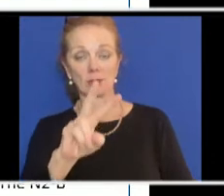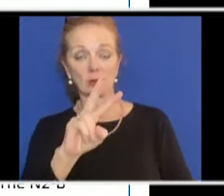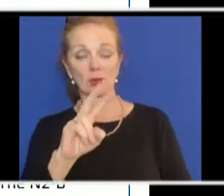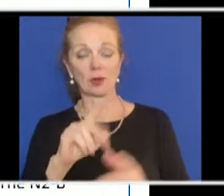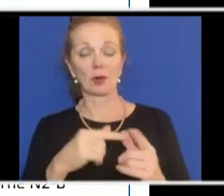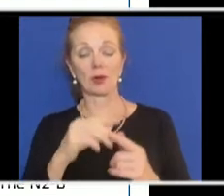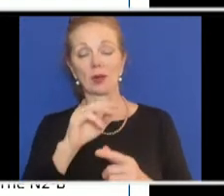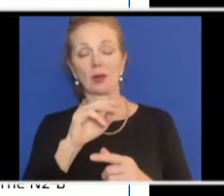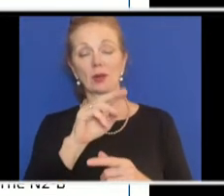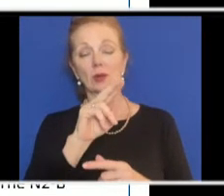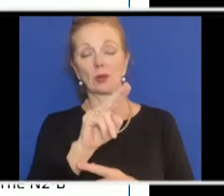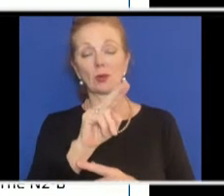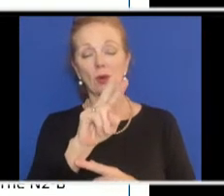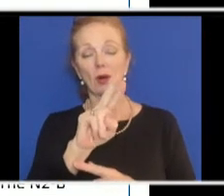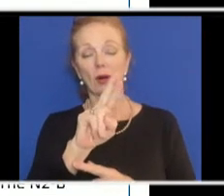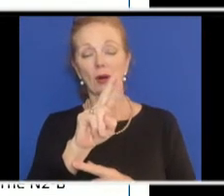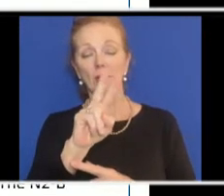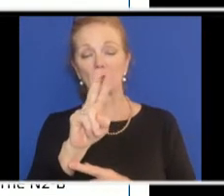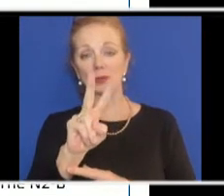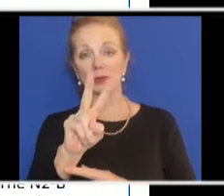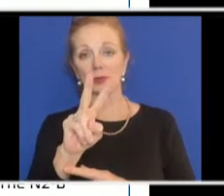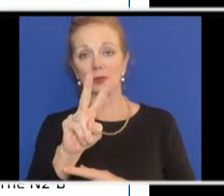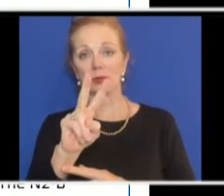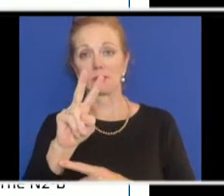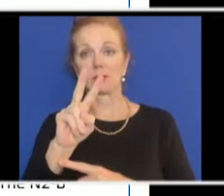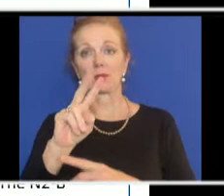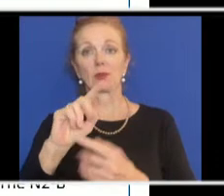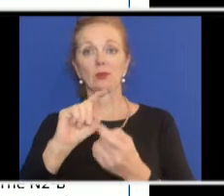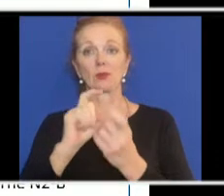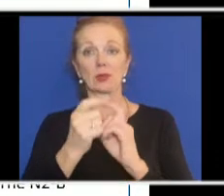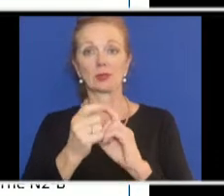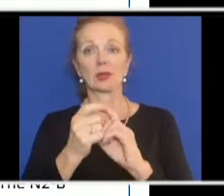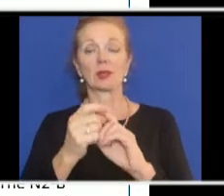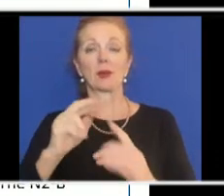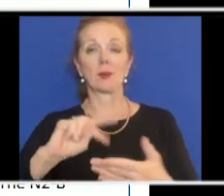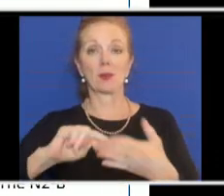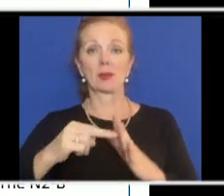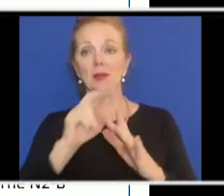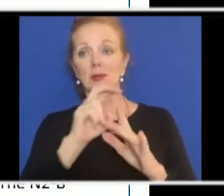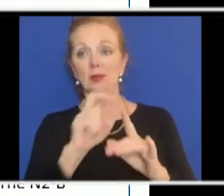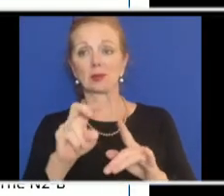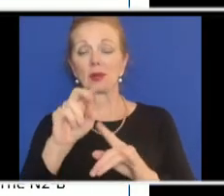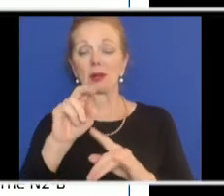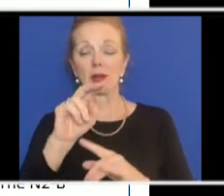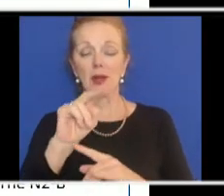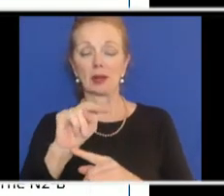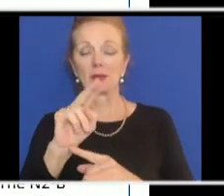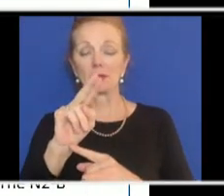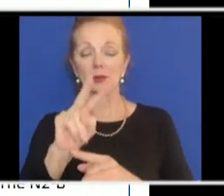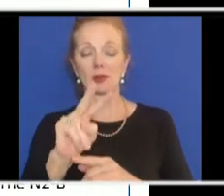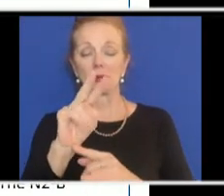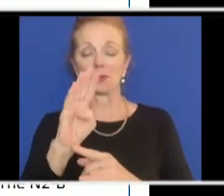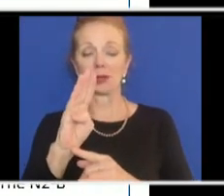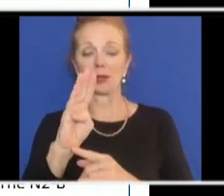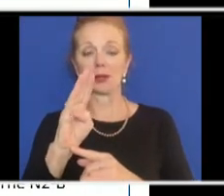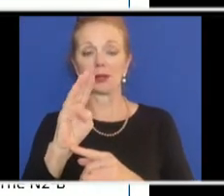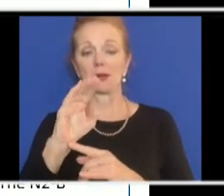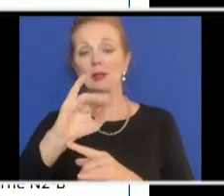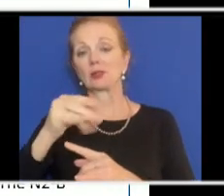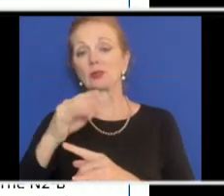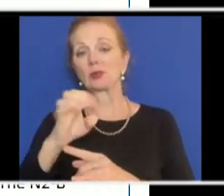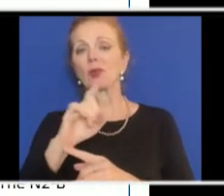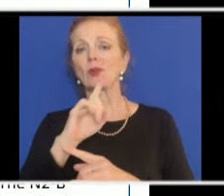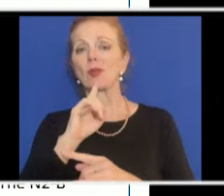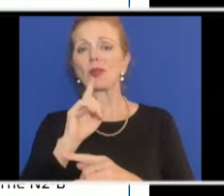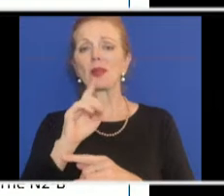the the ur2 translation will translate to n2b in June that is a very Suburban